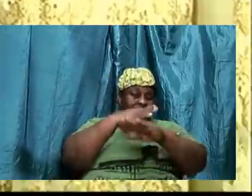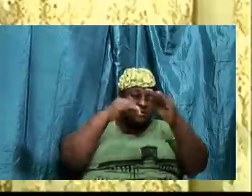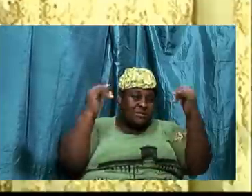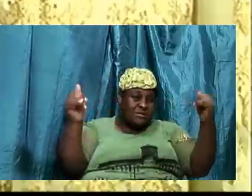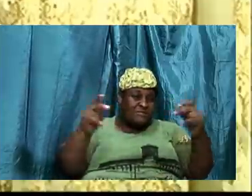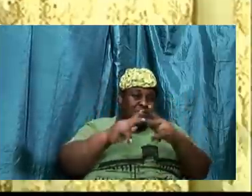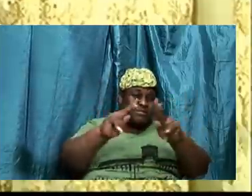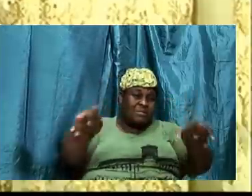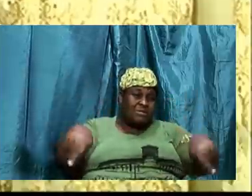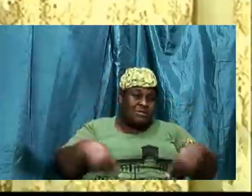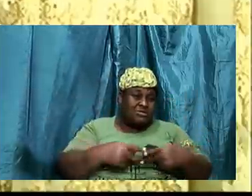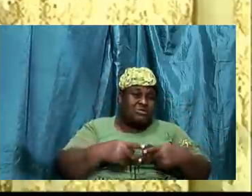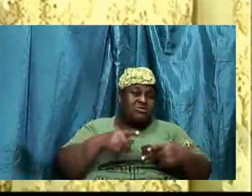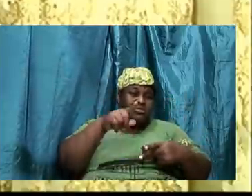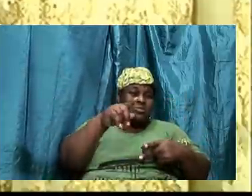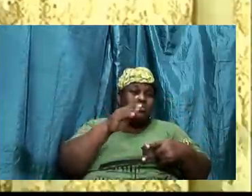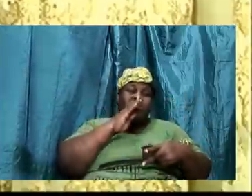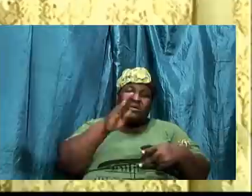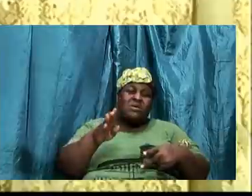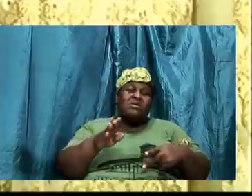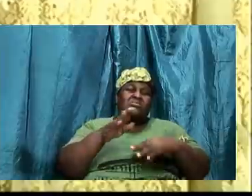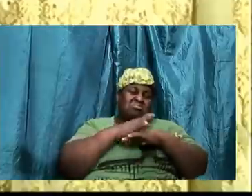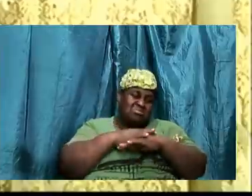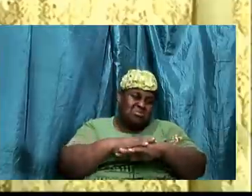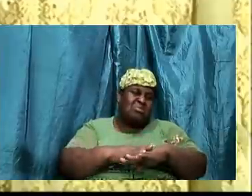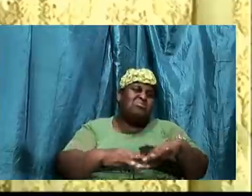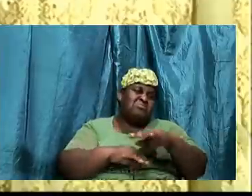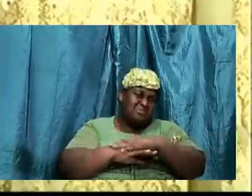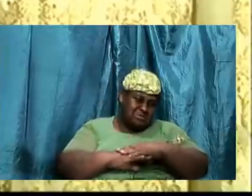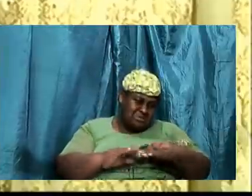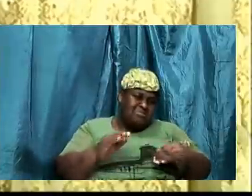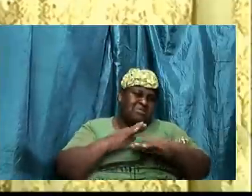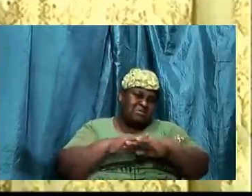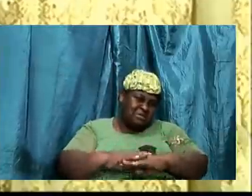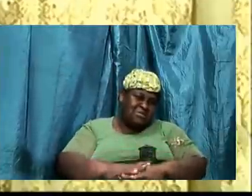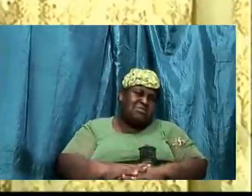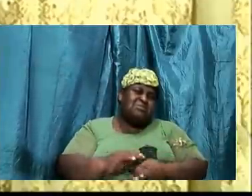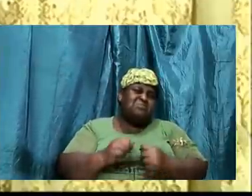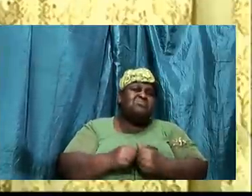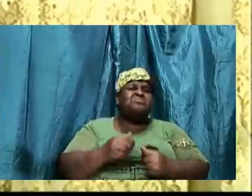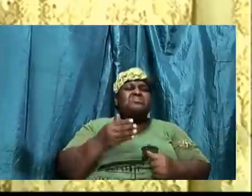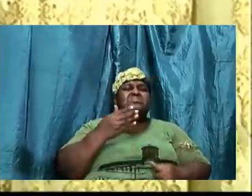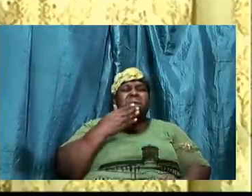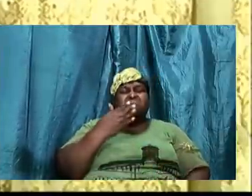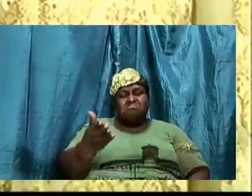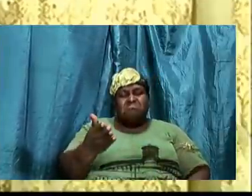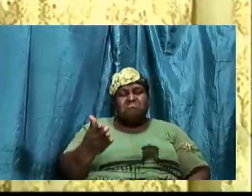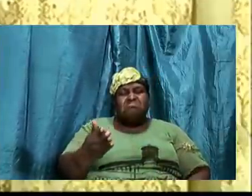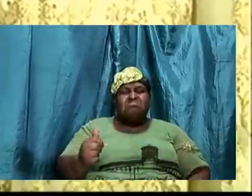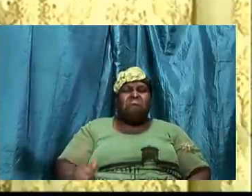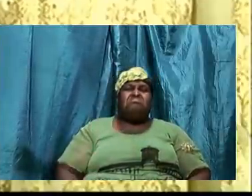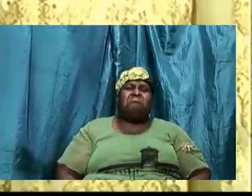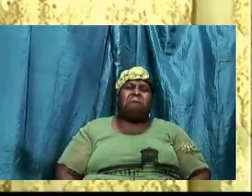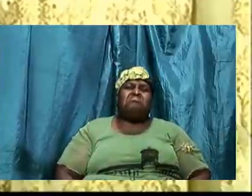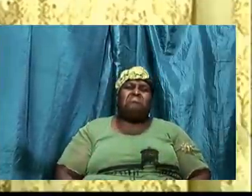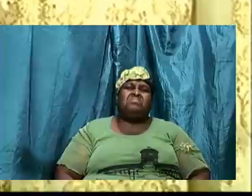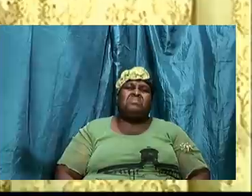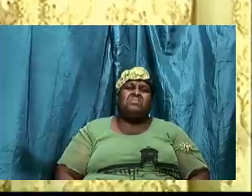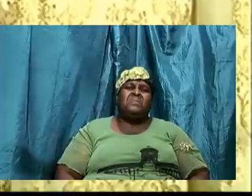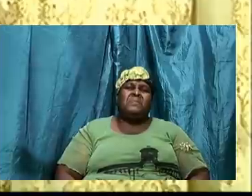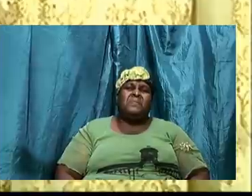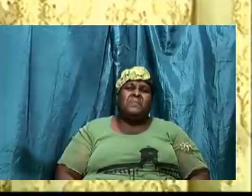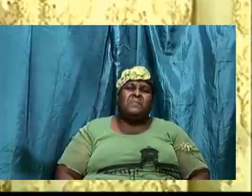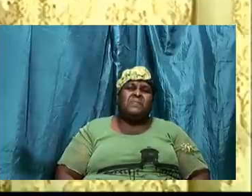that God knows your name, knowing that God remembers your number, and that you are blessed with all